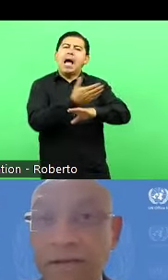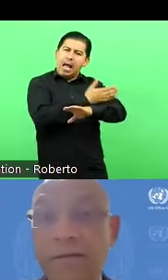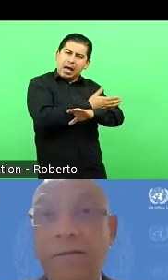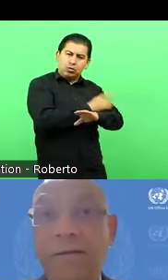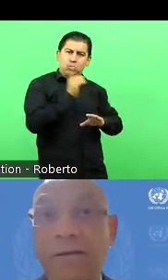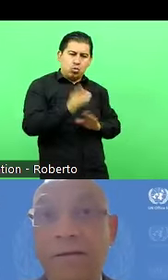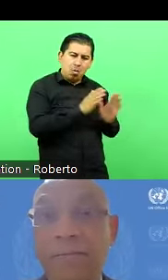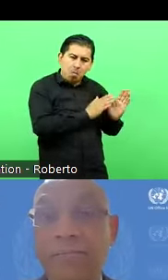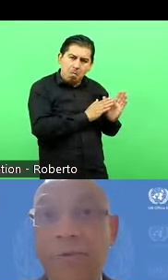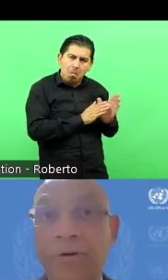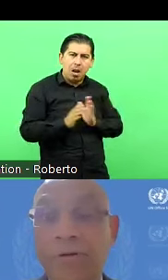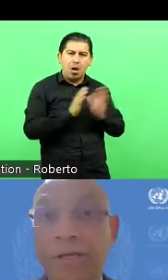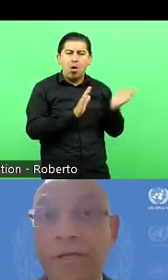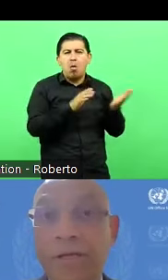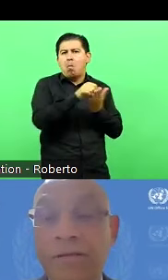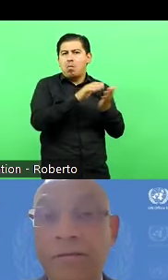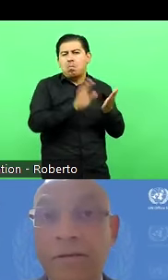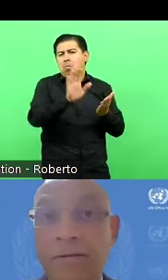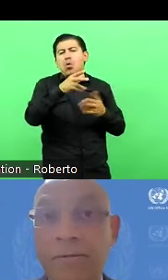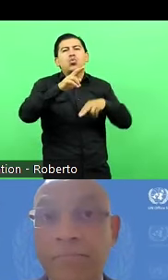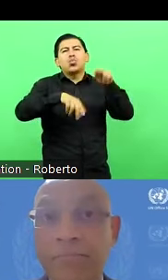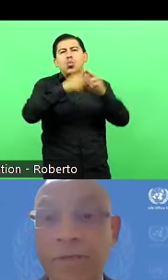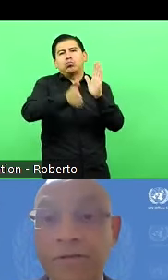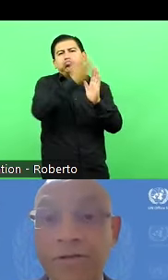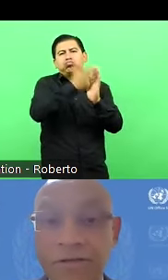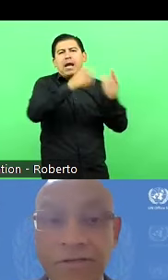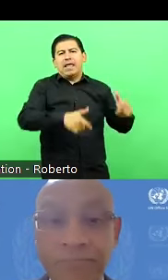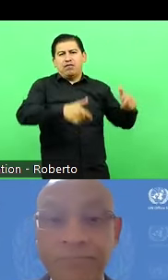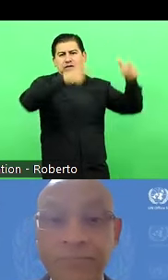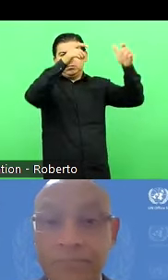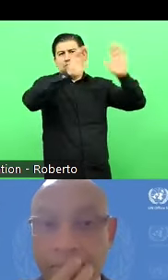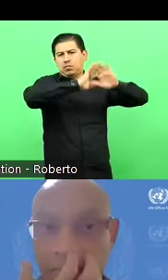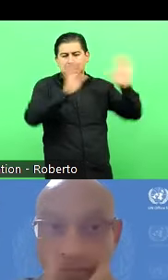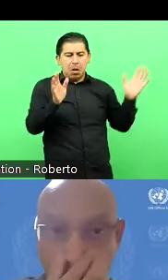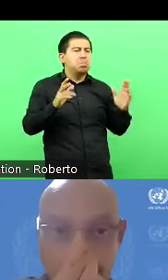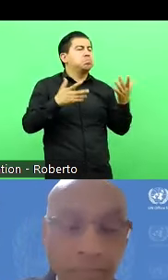building, or the structure.